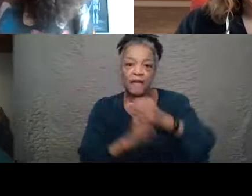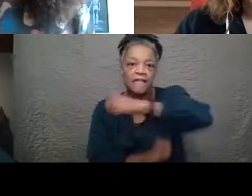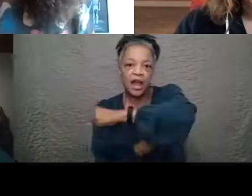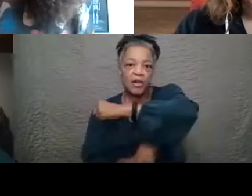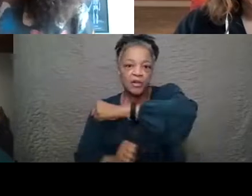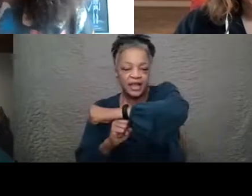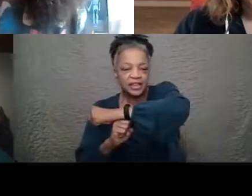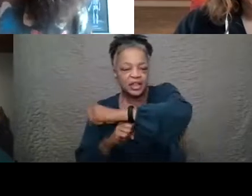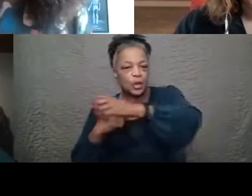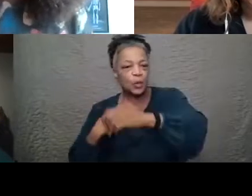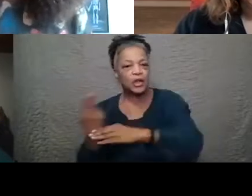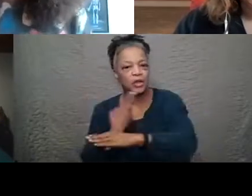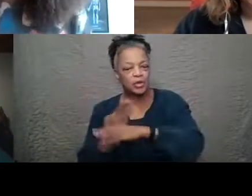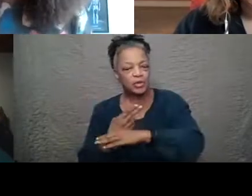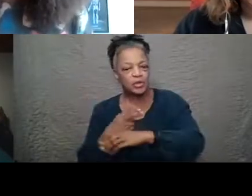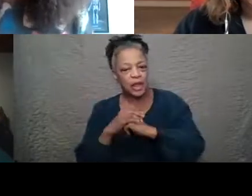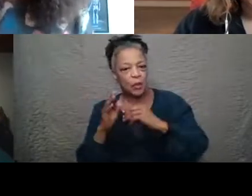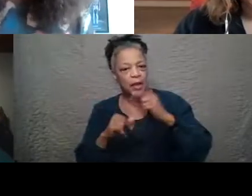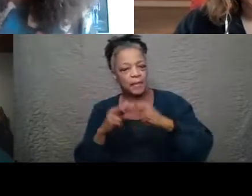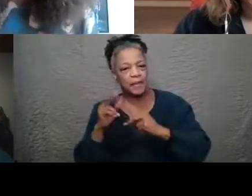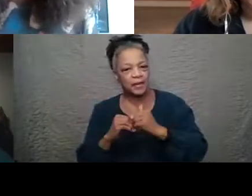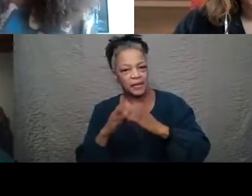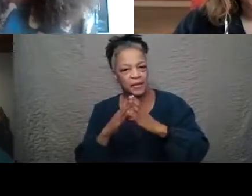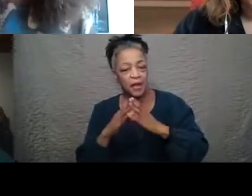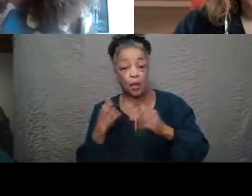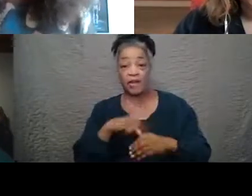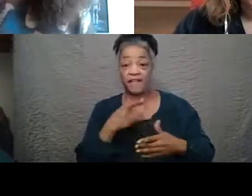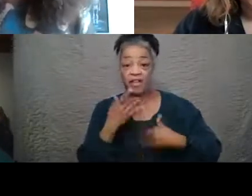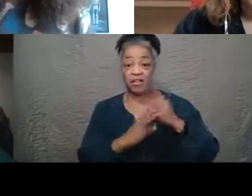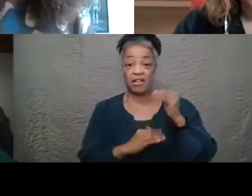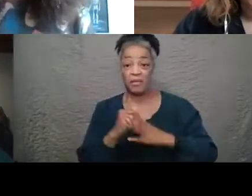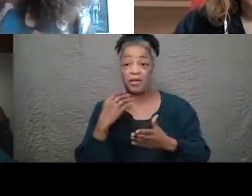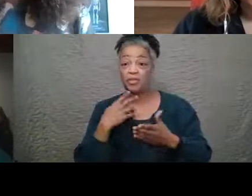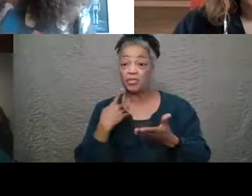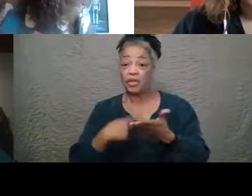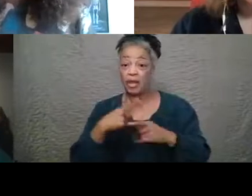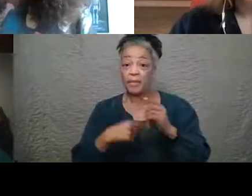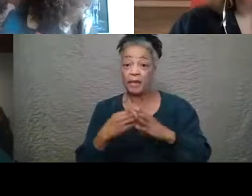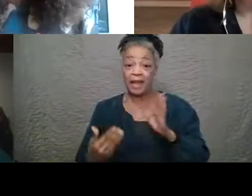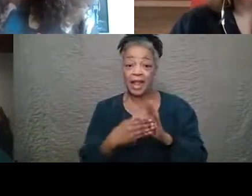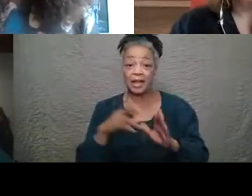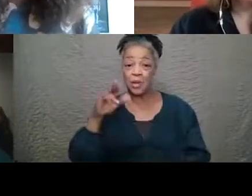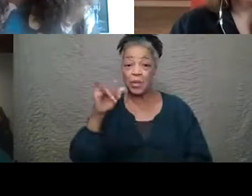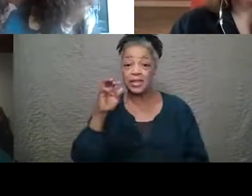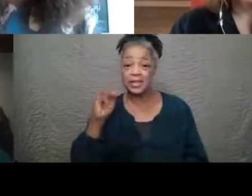from, even those of us who feel comfortable talking about anti-racism and that kind of thing,